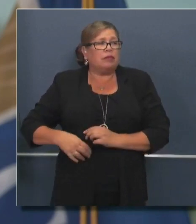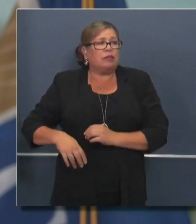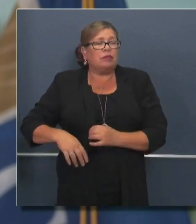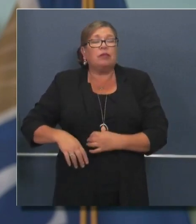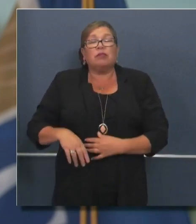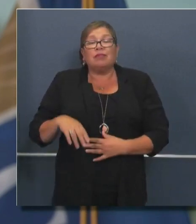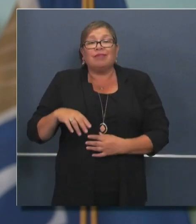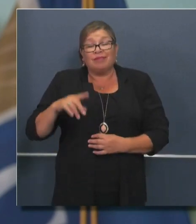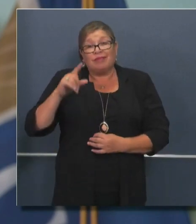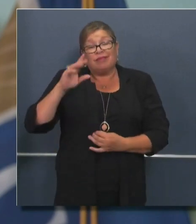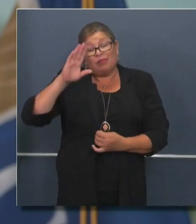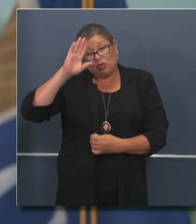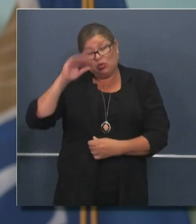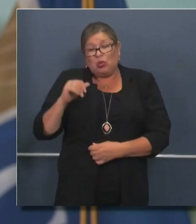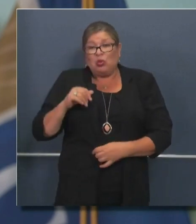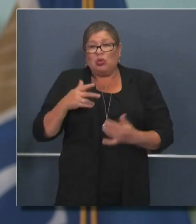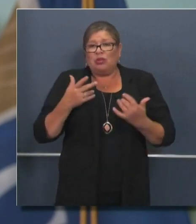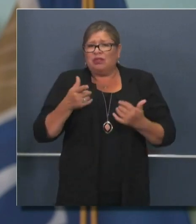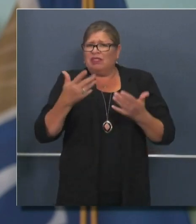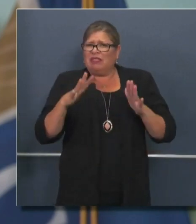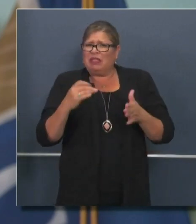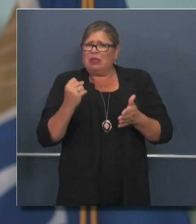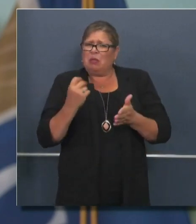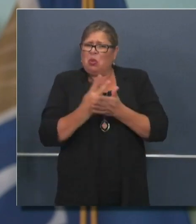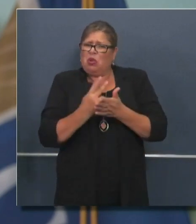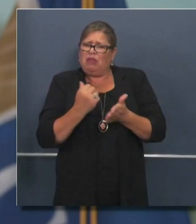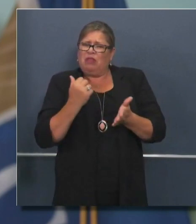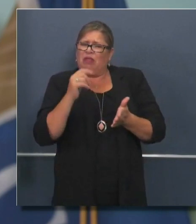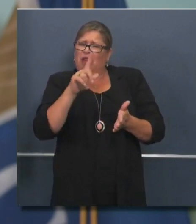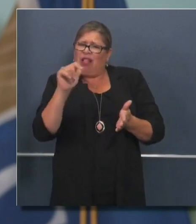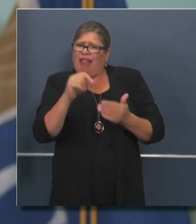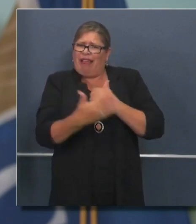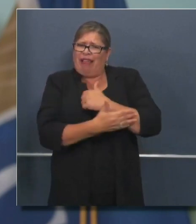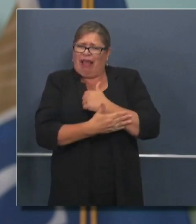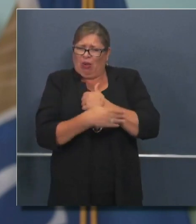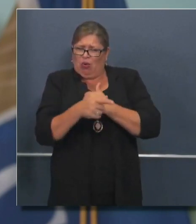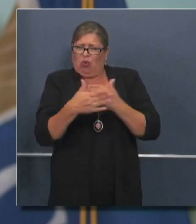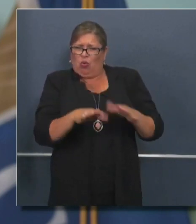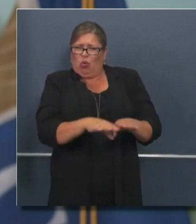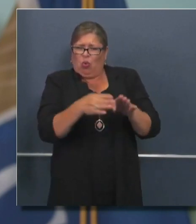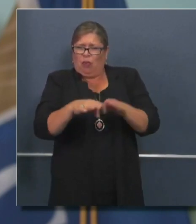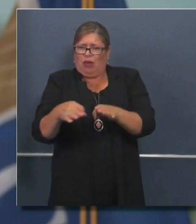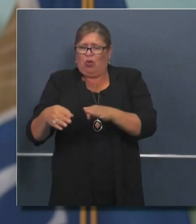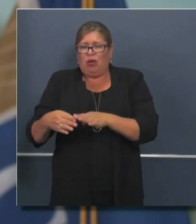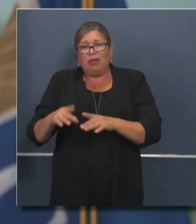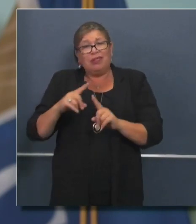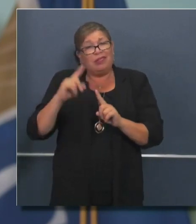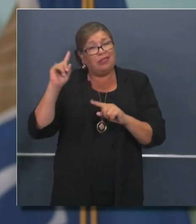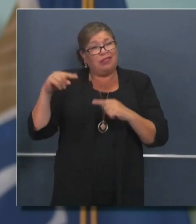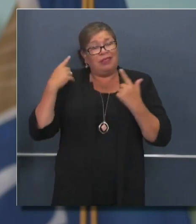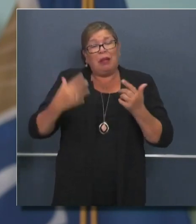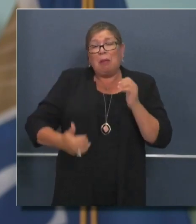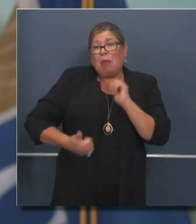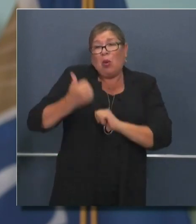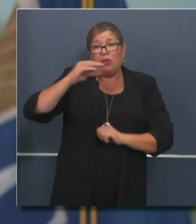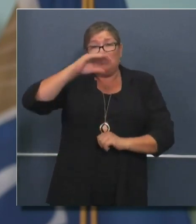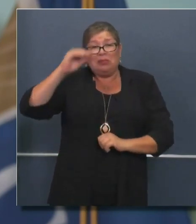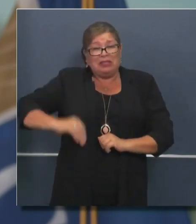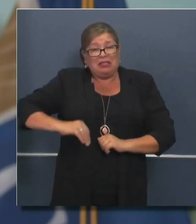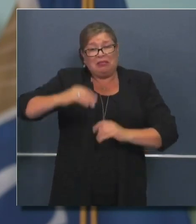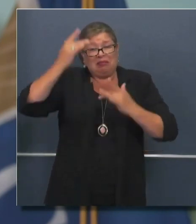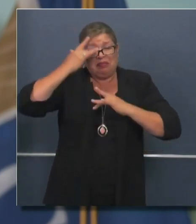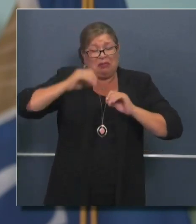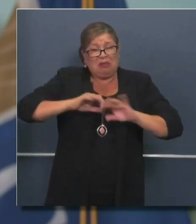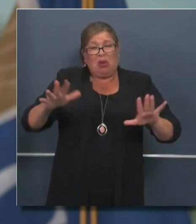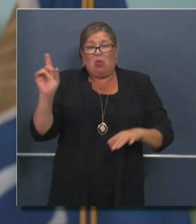has been the epicenter of the pandemic in the state. And with 10 million people living there, even a small spike in cases will